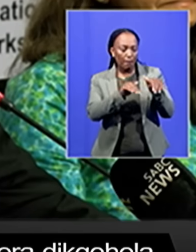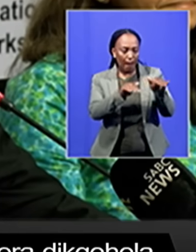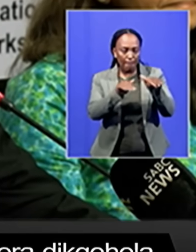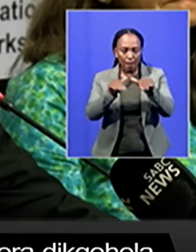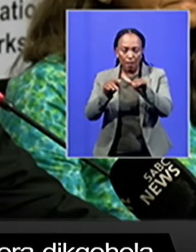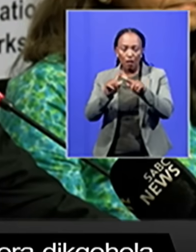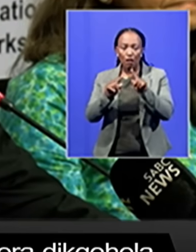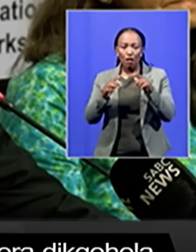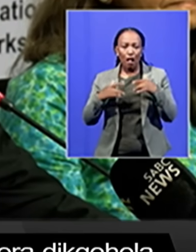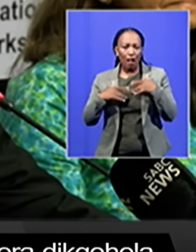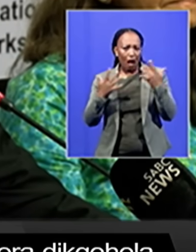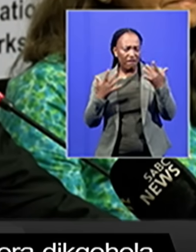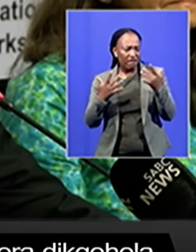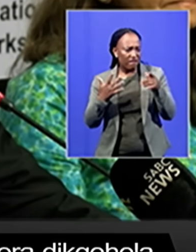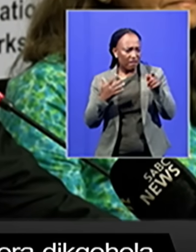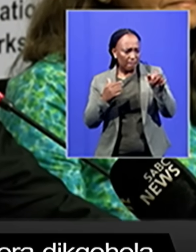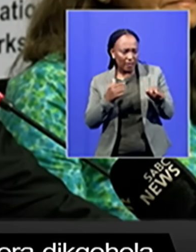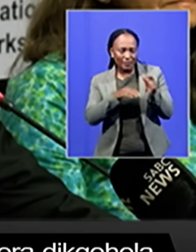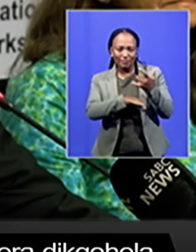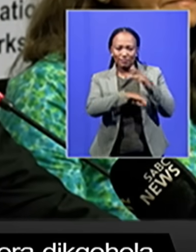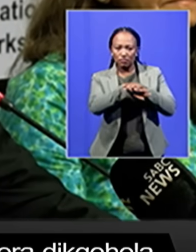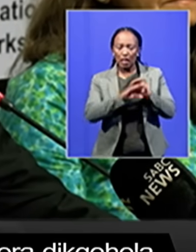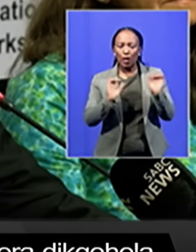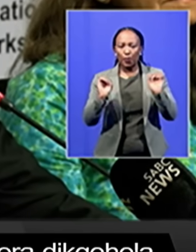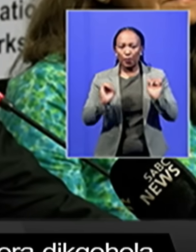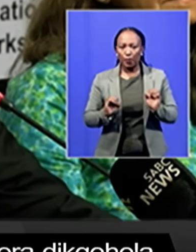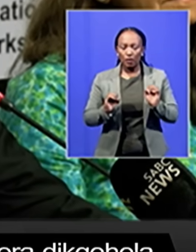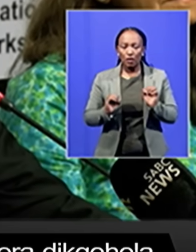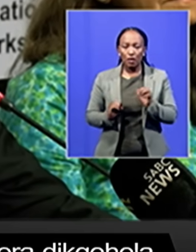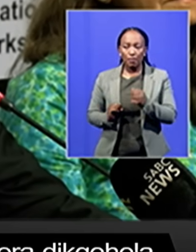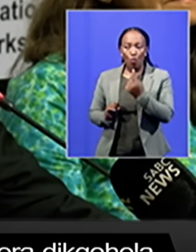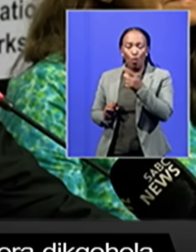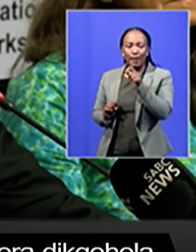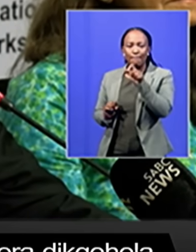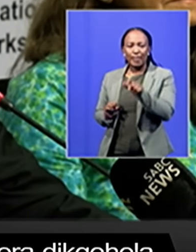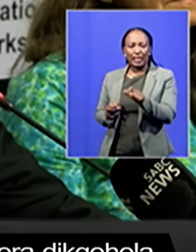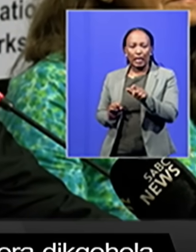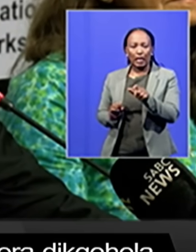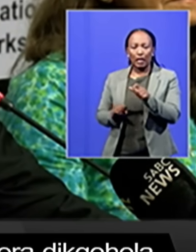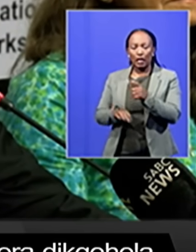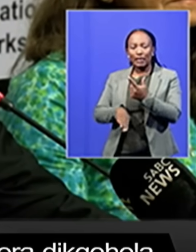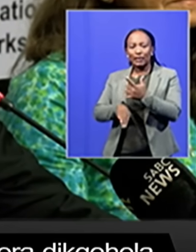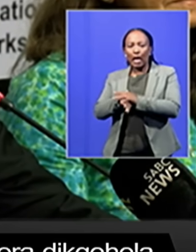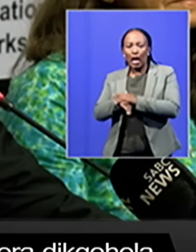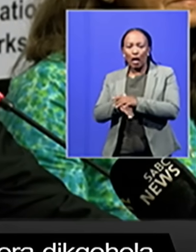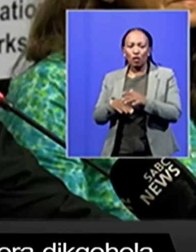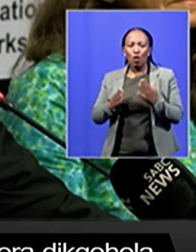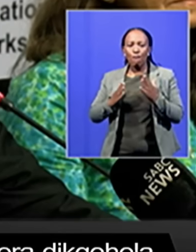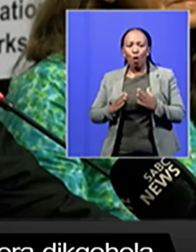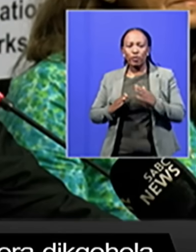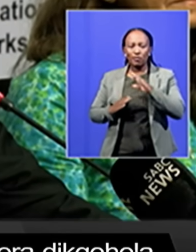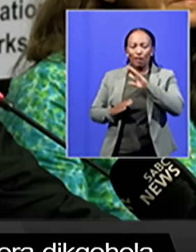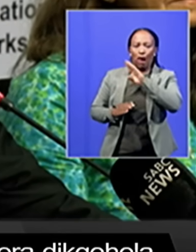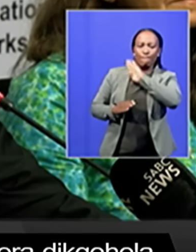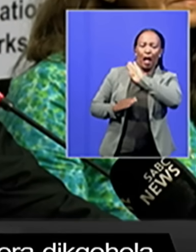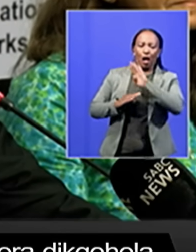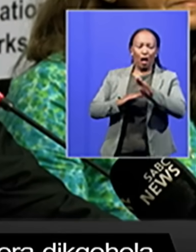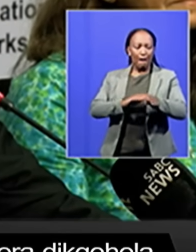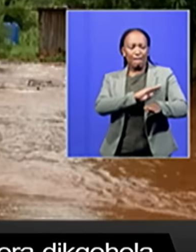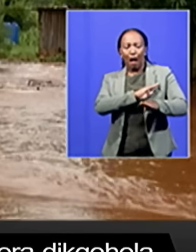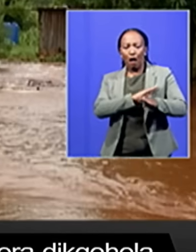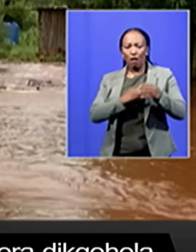single life has been lost. In actual fact, not even one single person got injured, and I think we really got to commend Sandparks